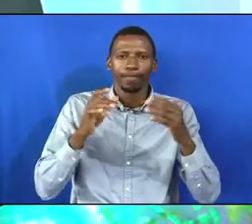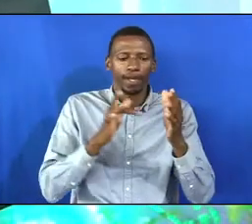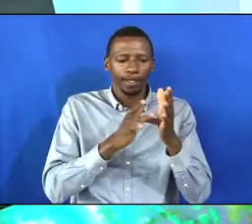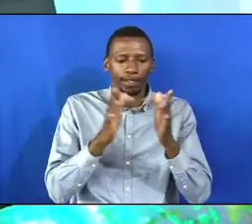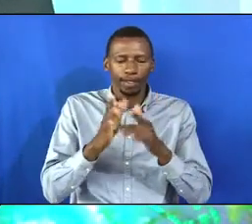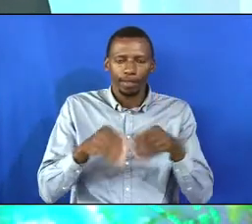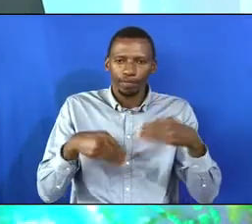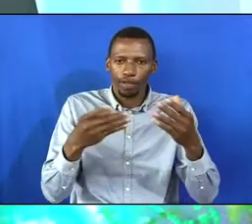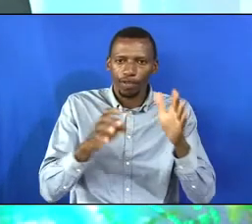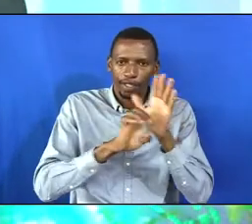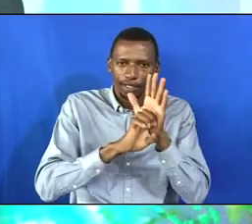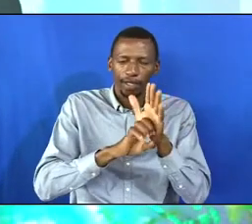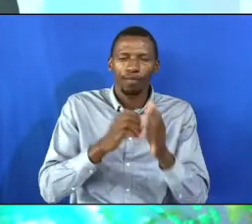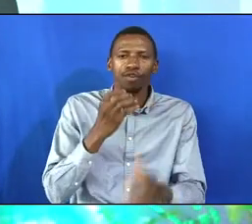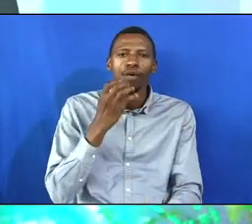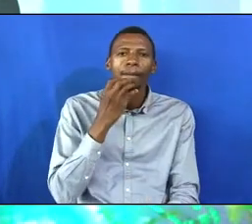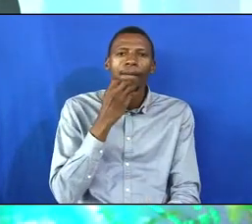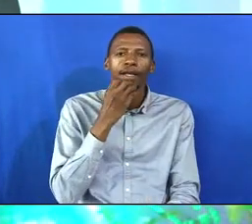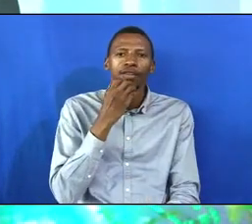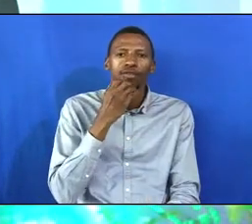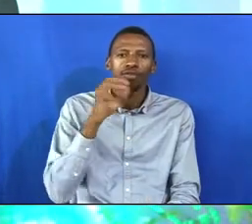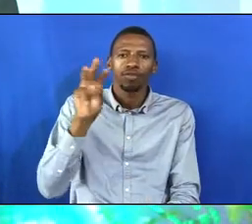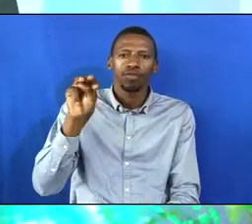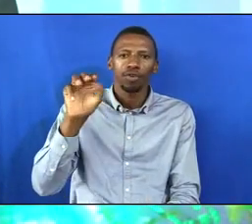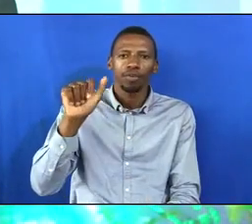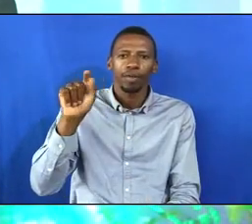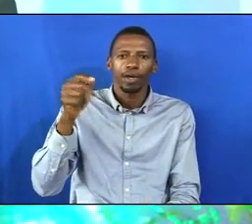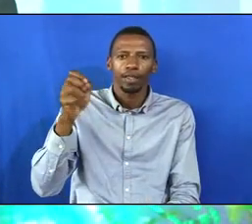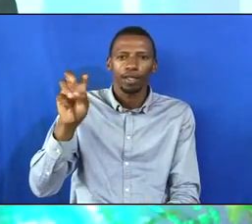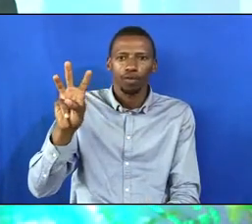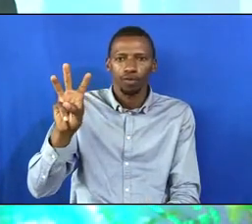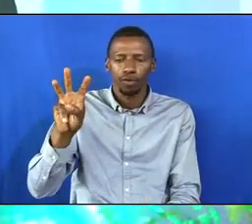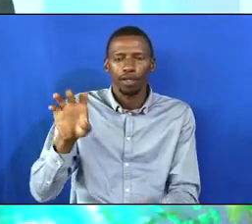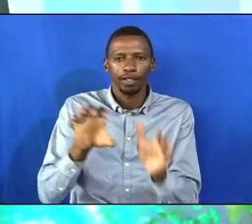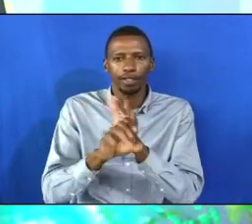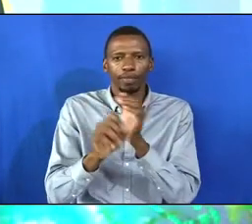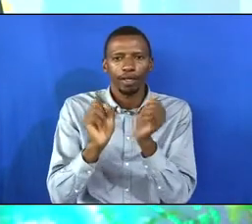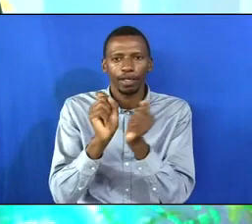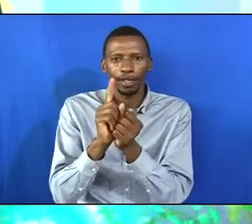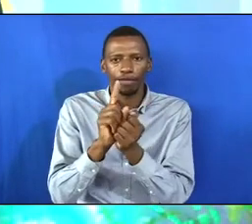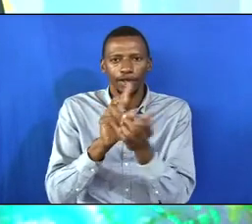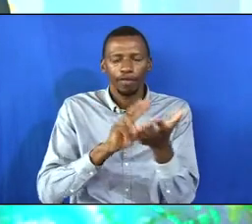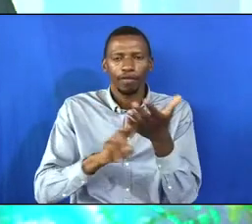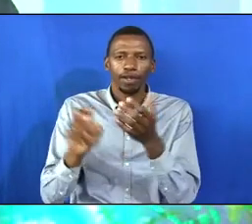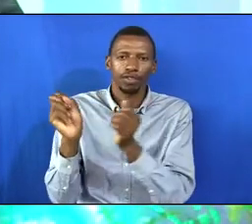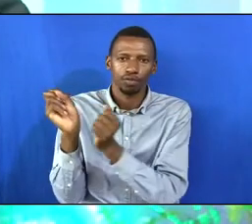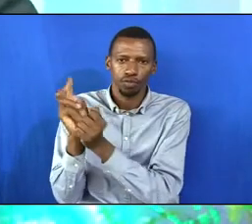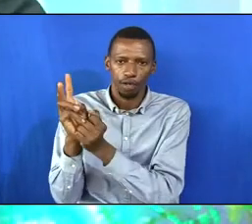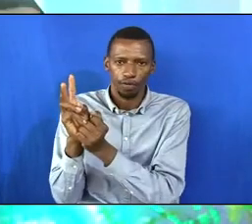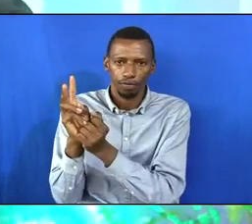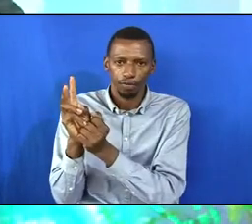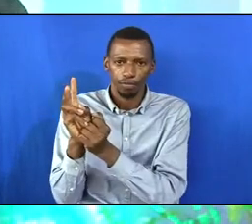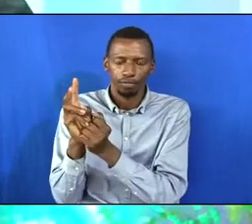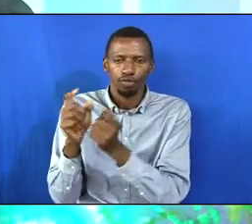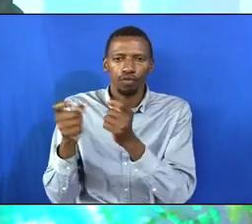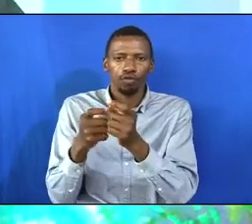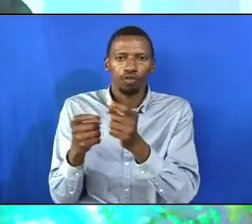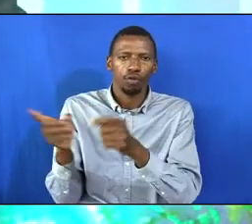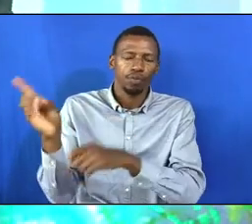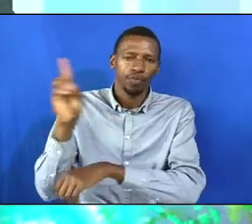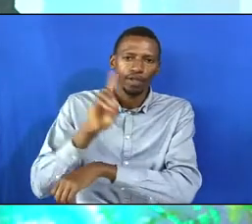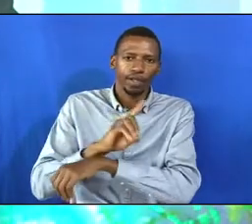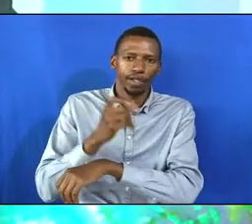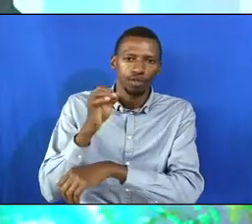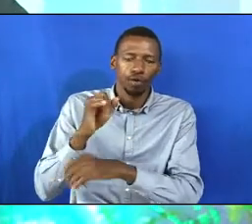book of Matthew, chapter 11, verses 12. "Since the days of John the Baptist, the kingdom of God has been obtained